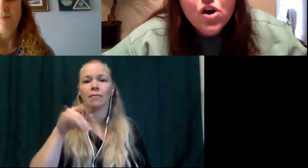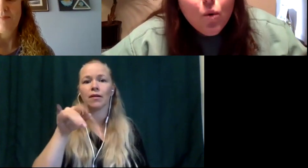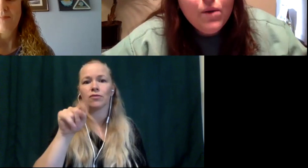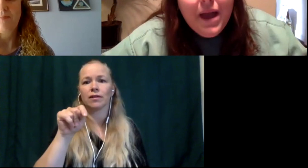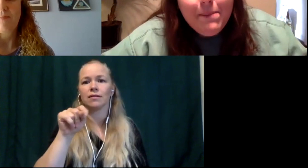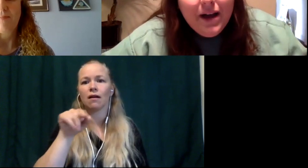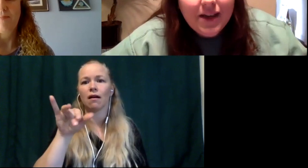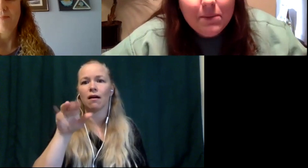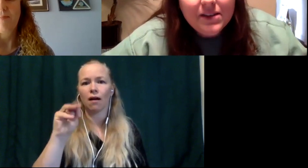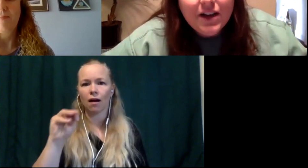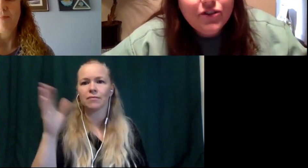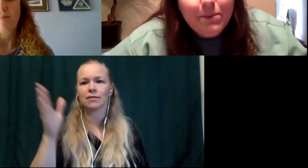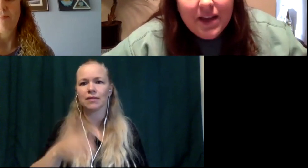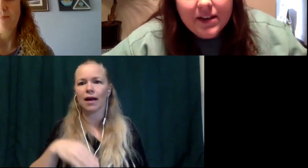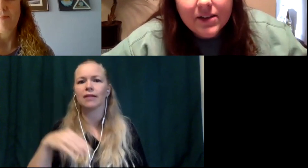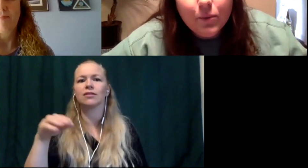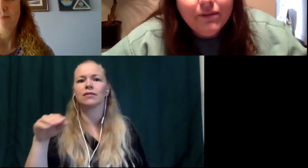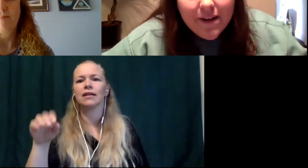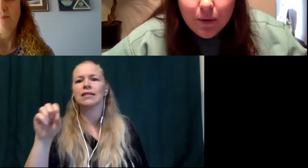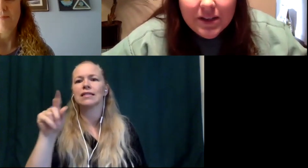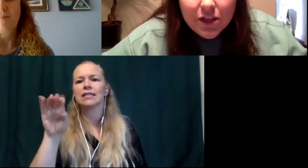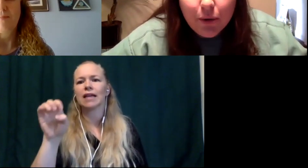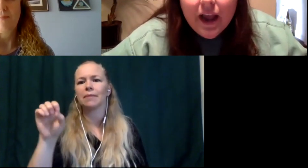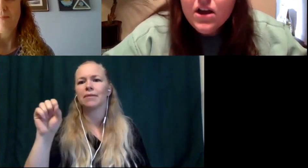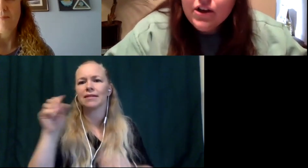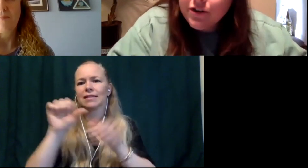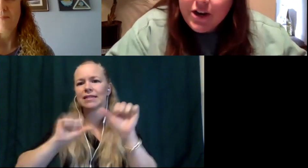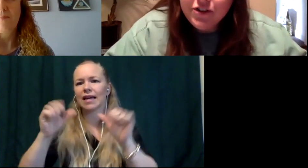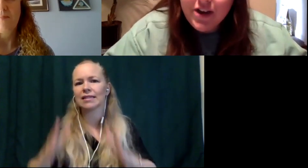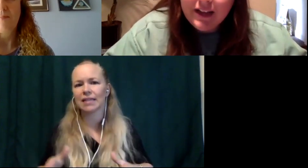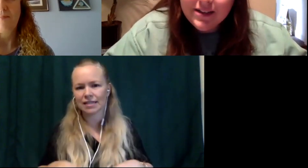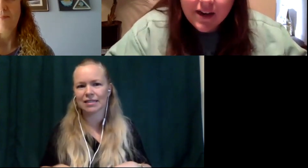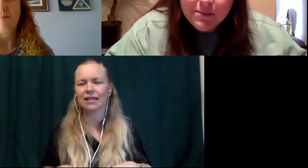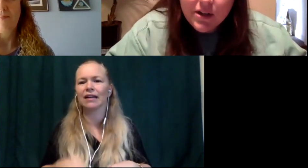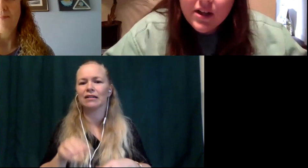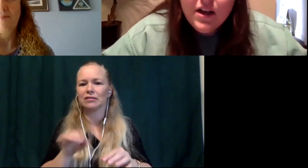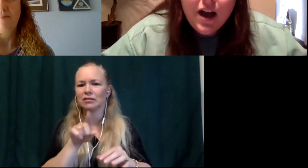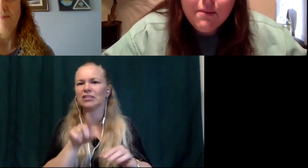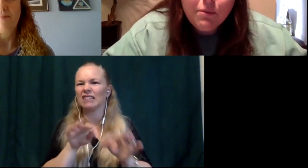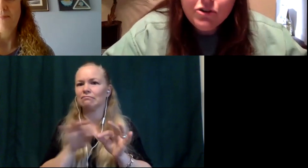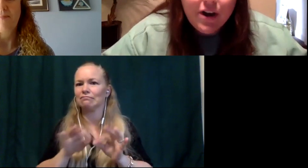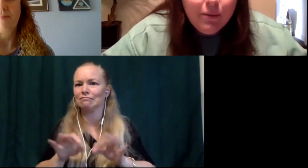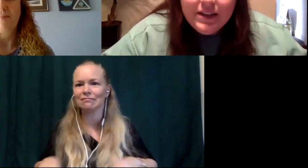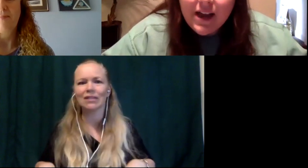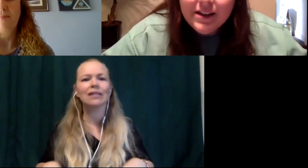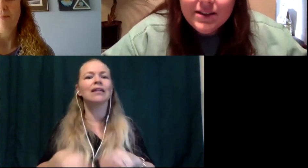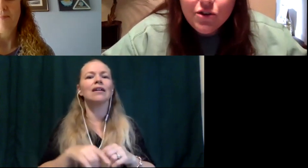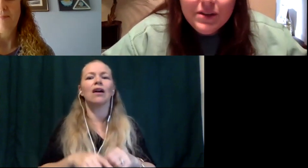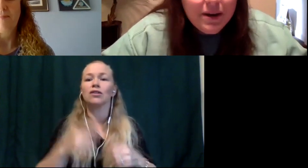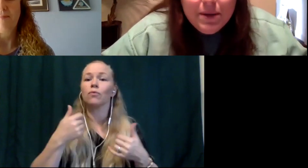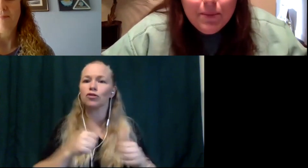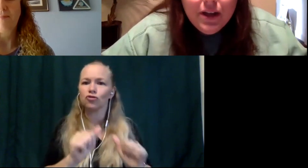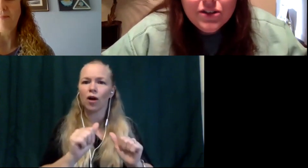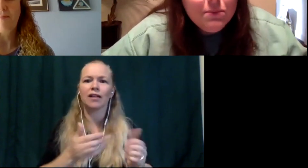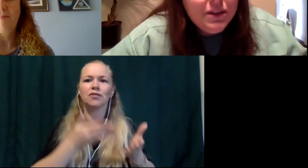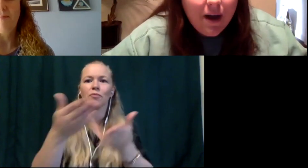patreon.com/skypeascientist or paypal.me/skypeascientist, we're a 501c3. Your donations are tax deductible. And we're just trying to bring science to as